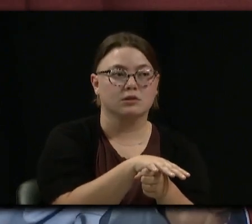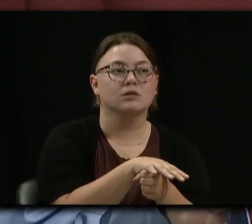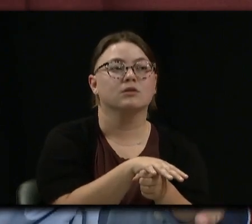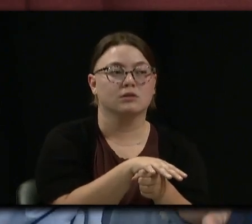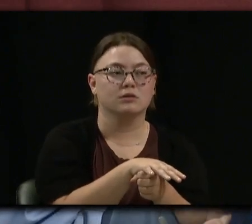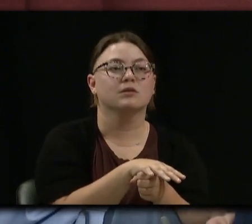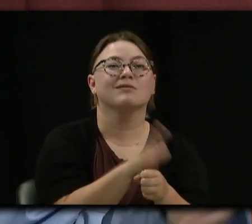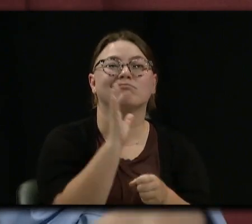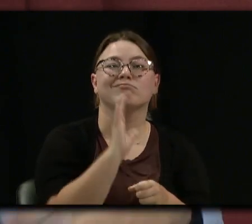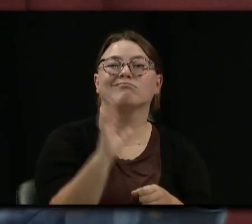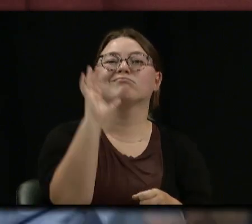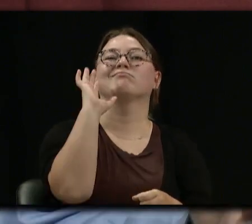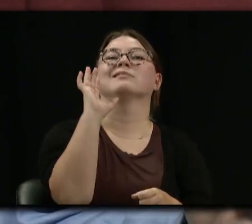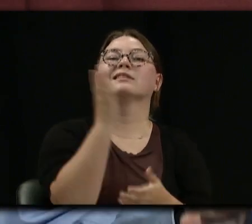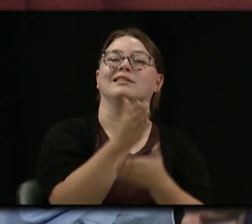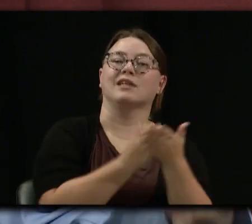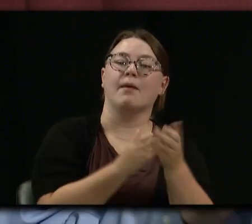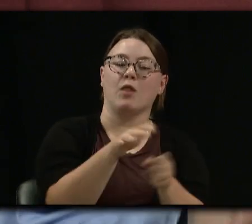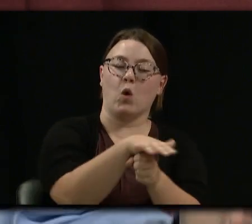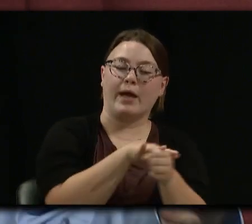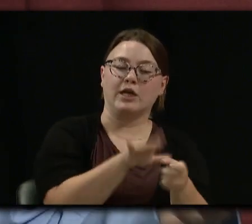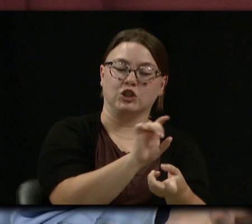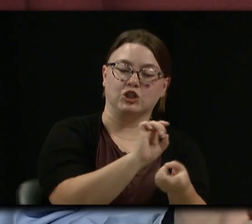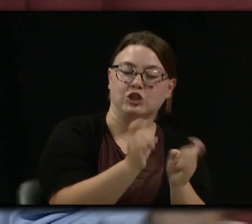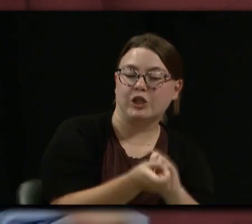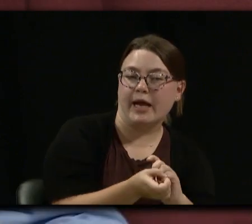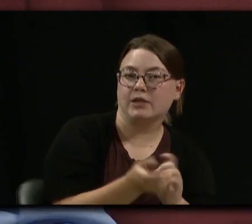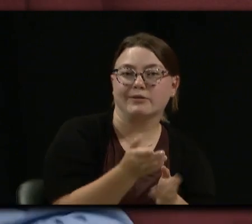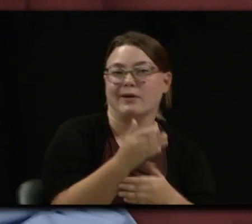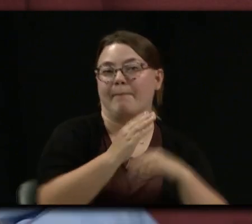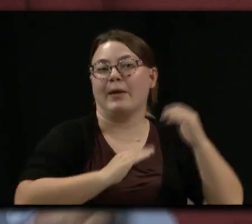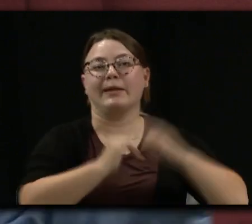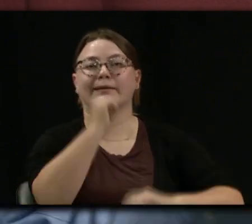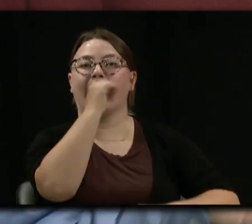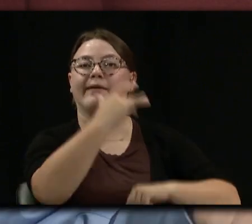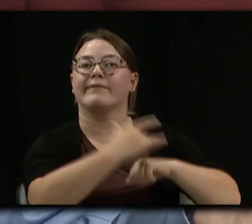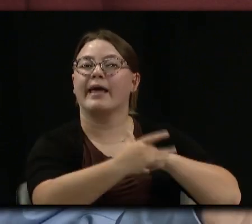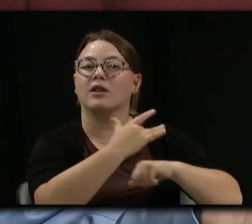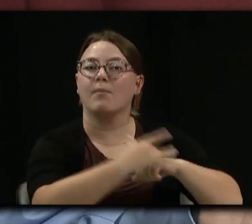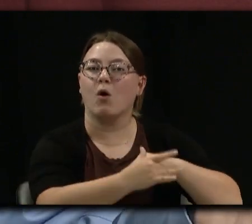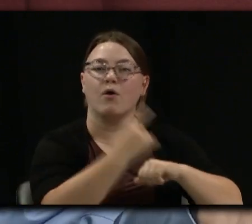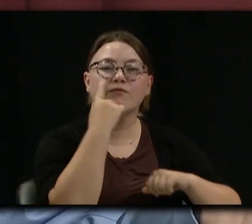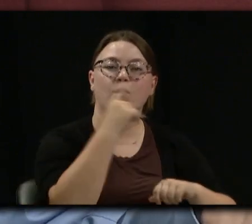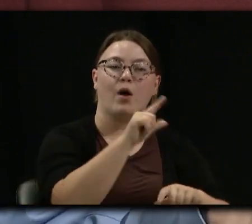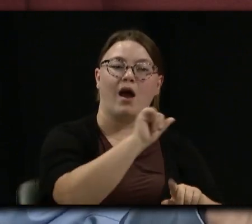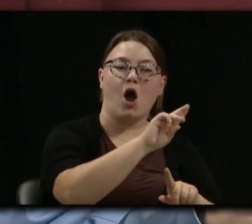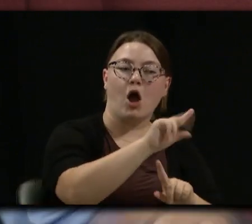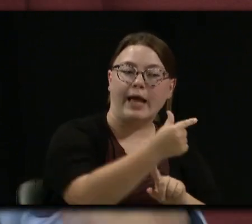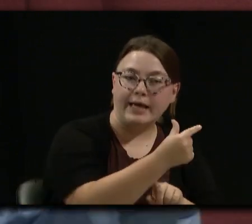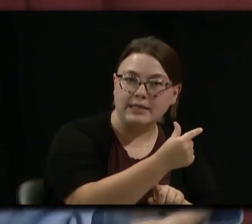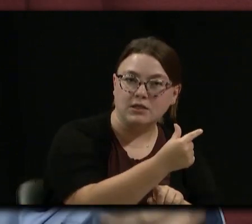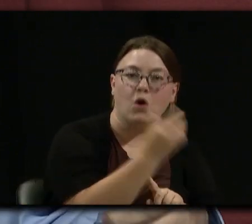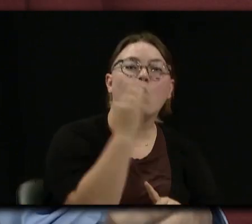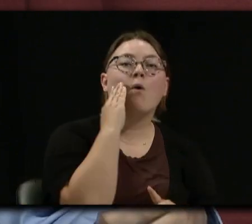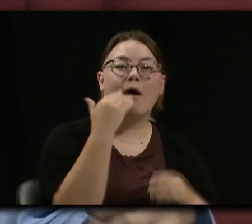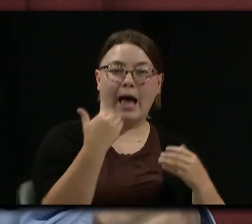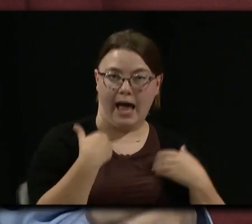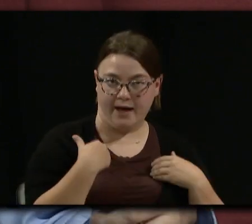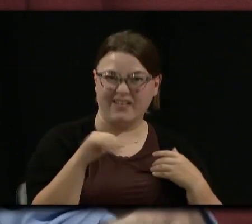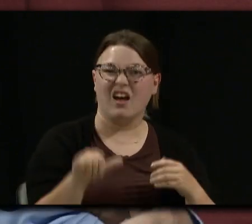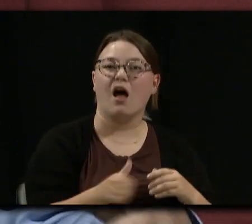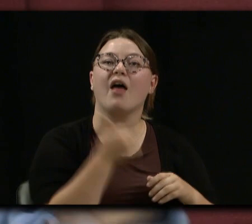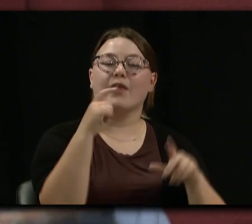polling locations in August because some of those facilities were just not available. So you'll get another card to making sure that